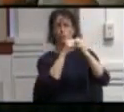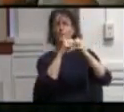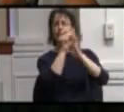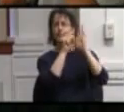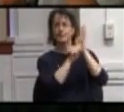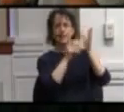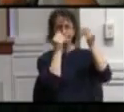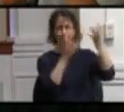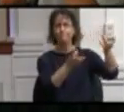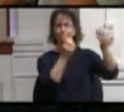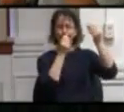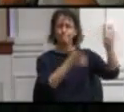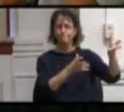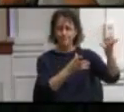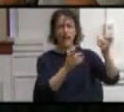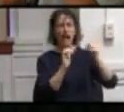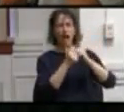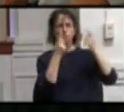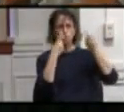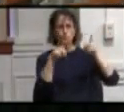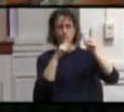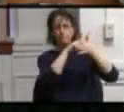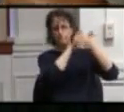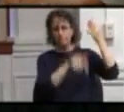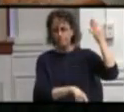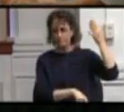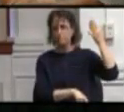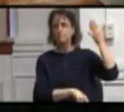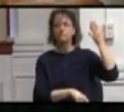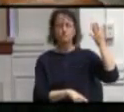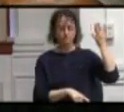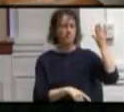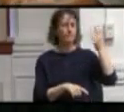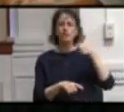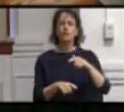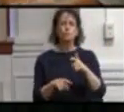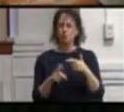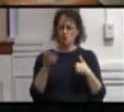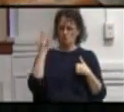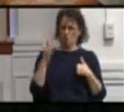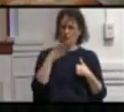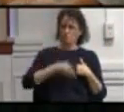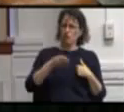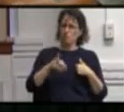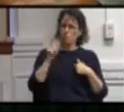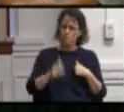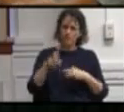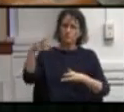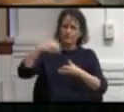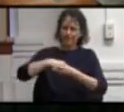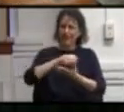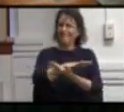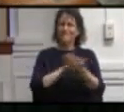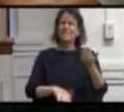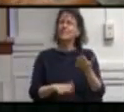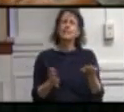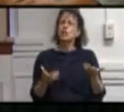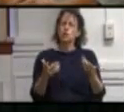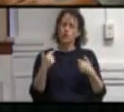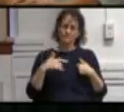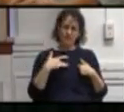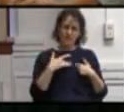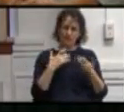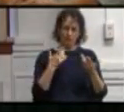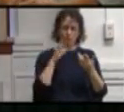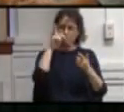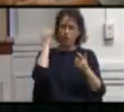those things. But in terms of really identifying specific town interests that we should be working towards with respect to